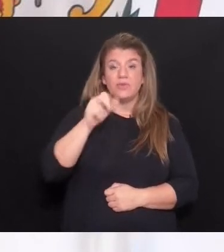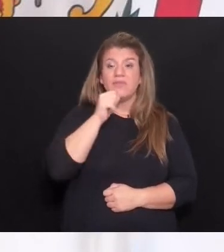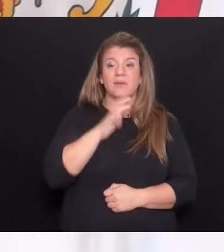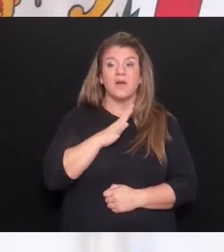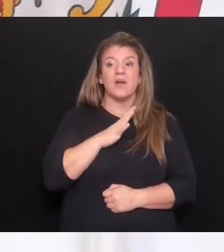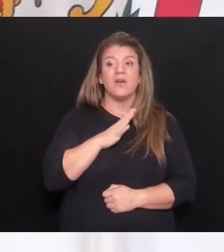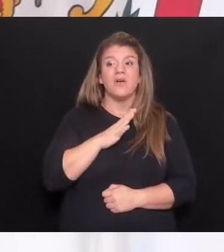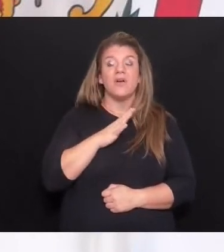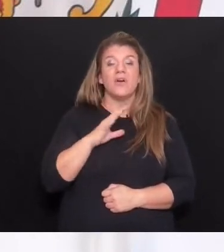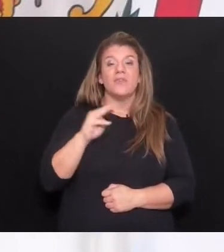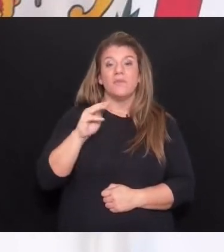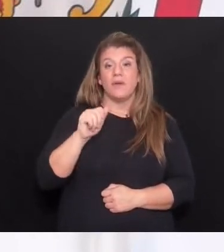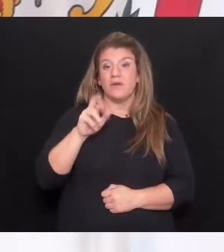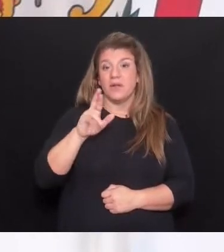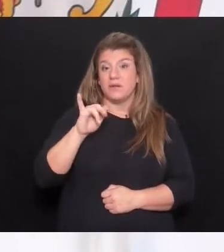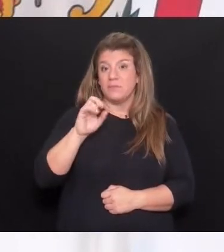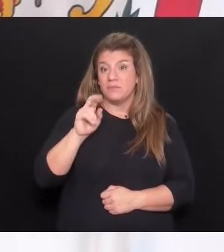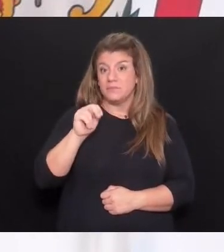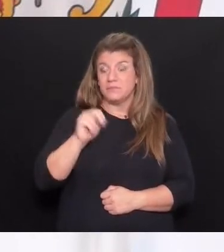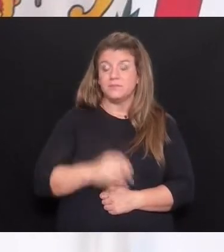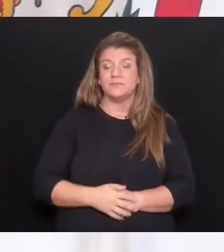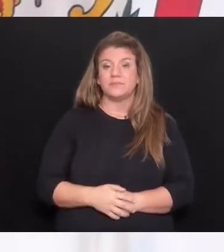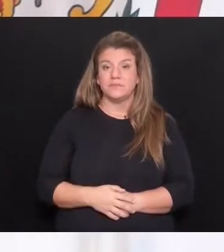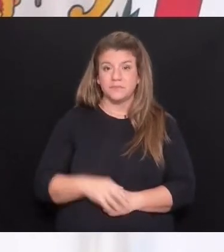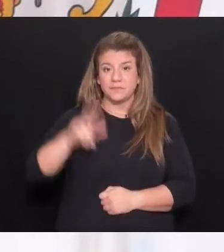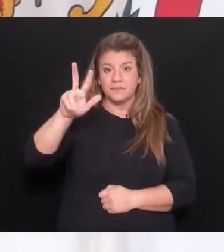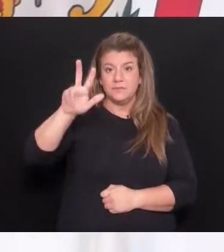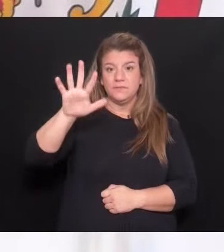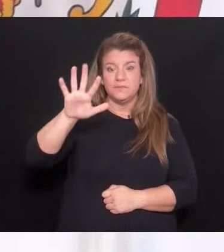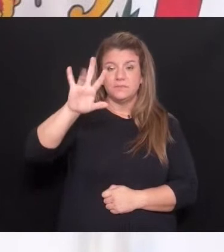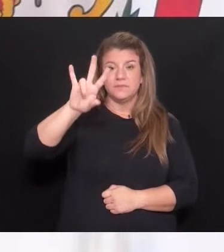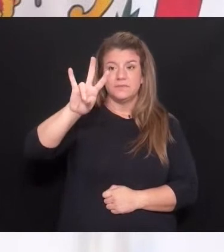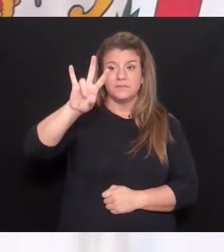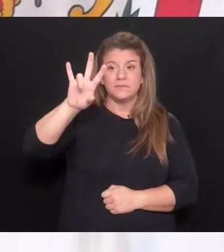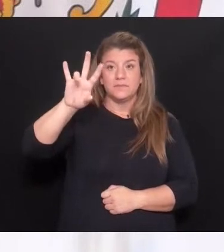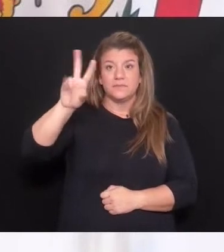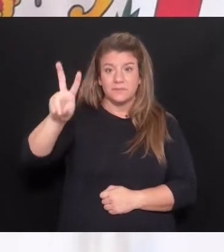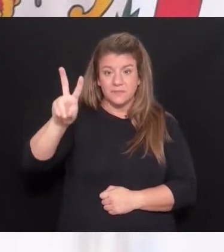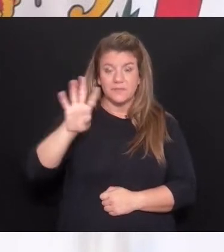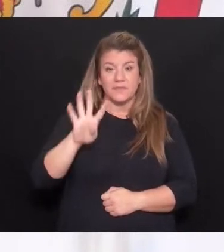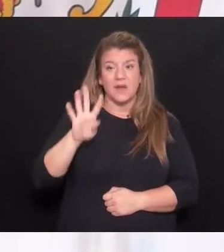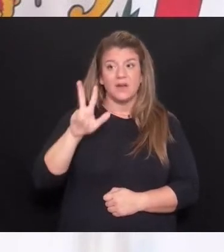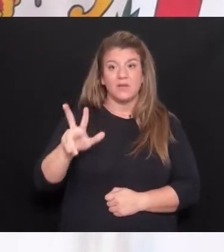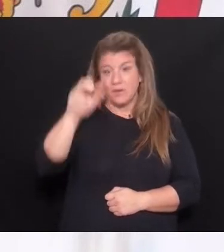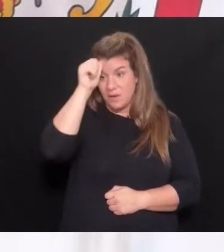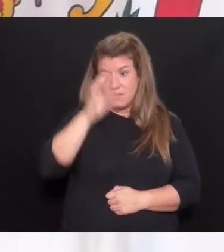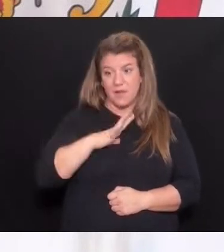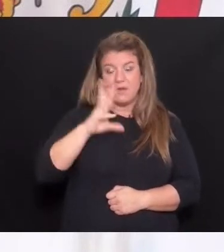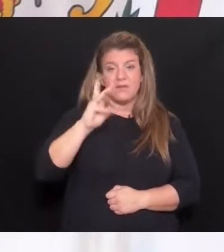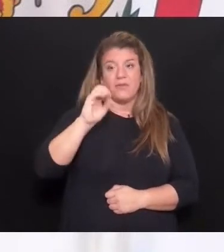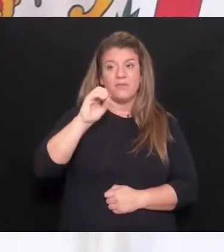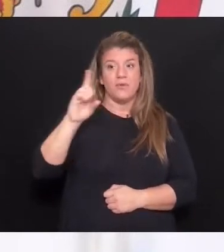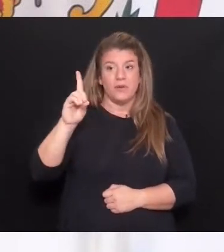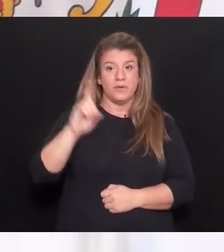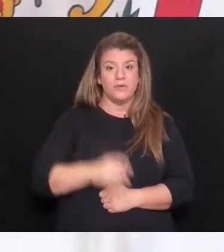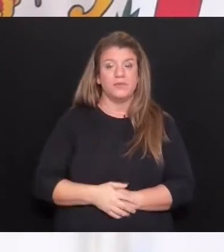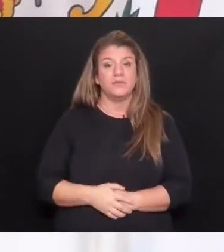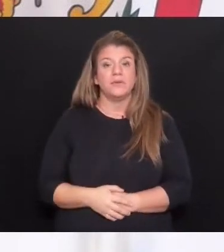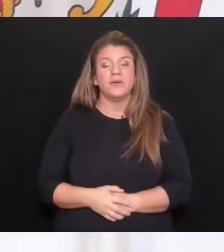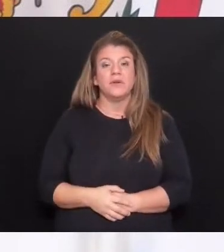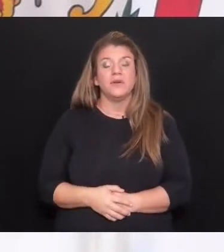female from Marion County. The 3,572nd death of 43-year-old male from Wood County.